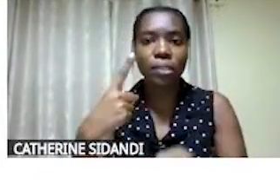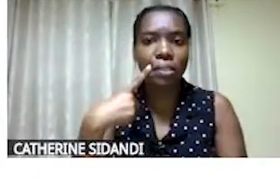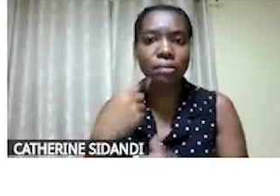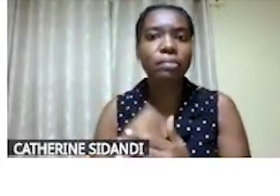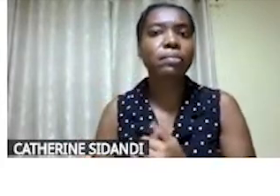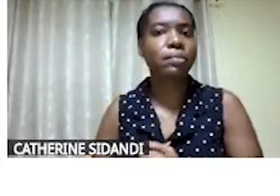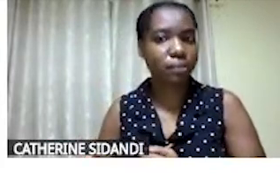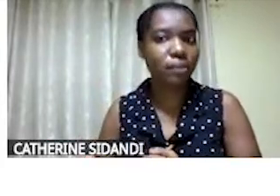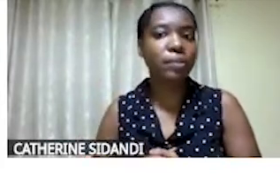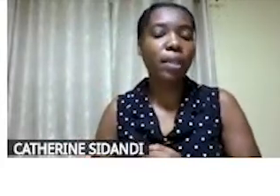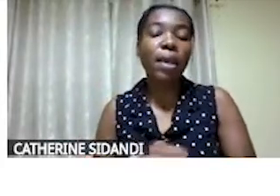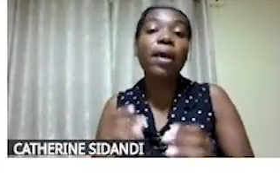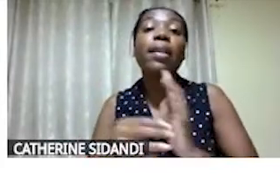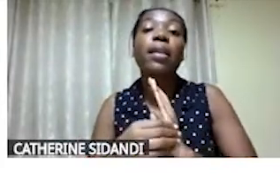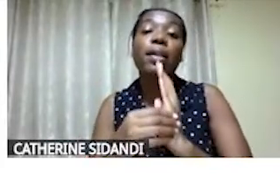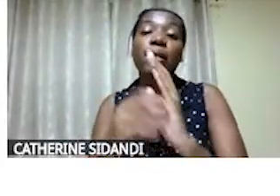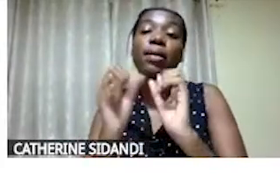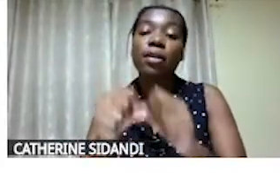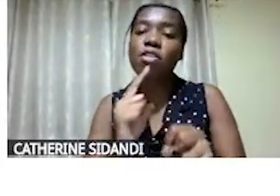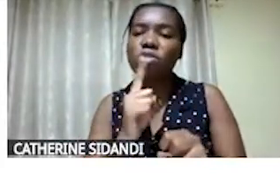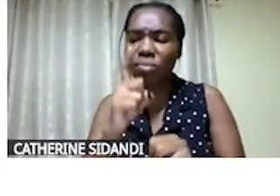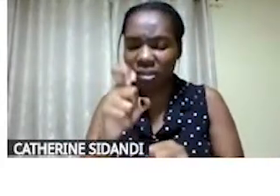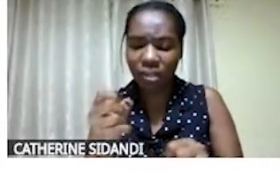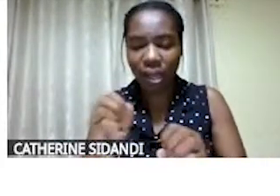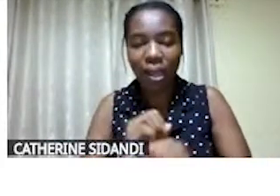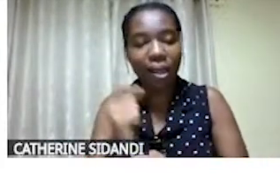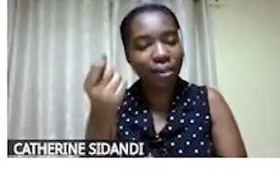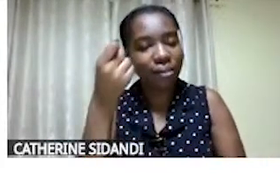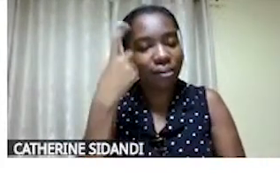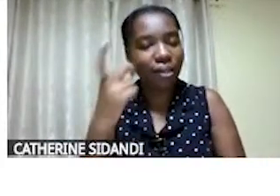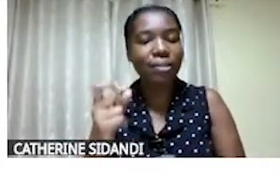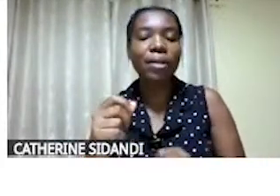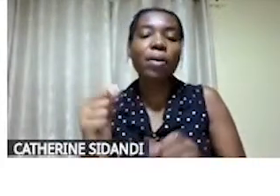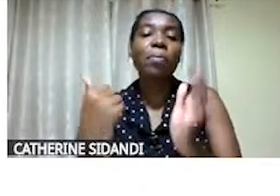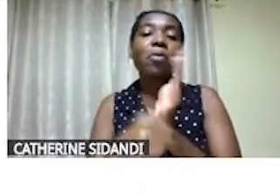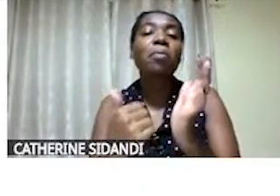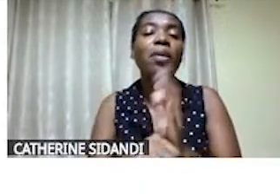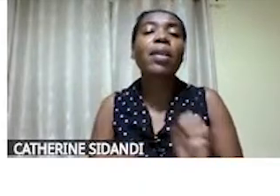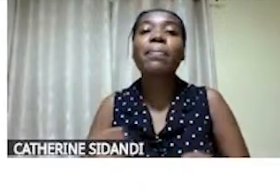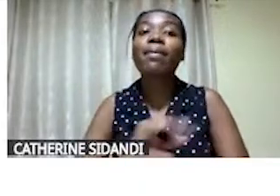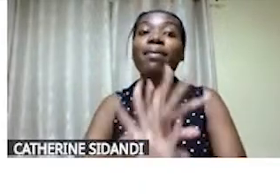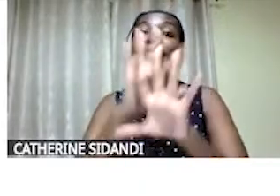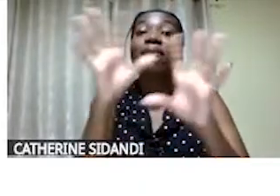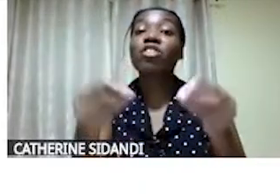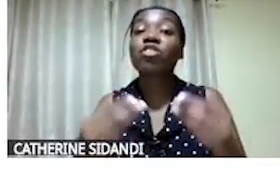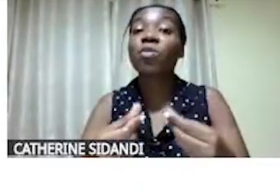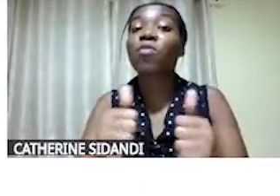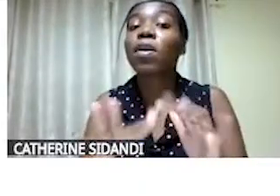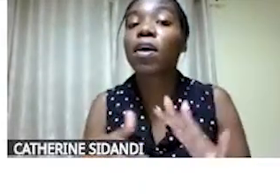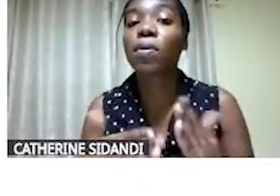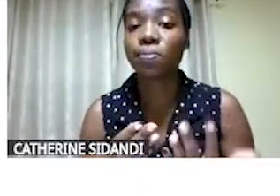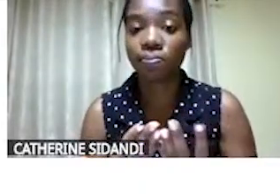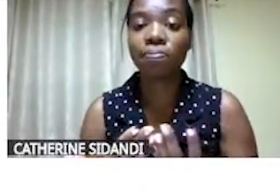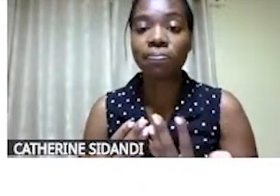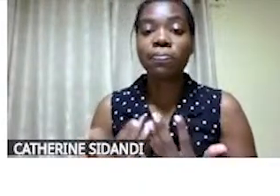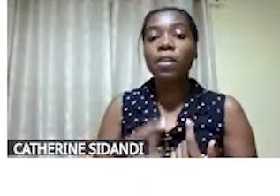is just having clarity of the problem you're solving. For example, there are people who are starting